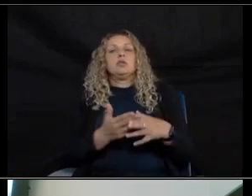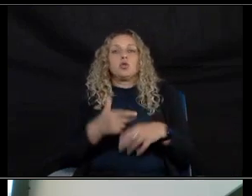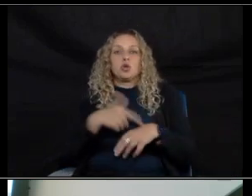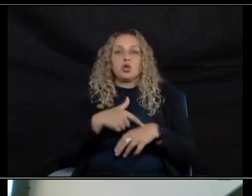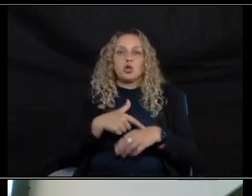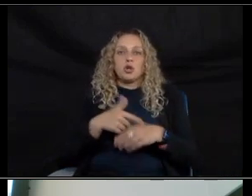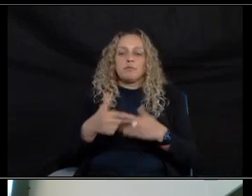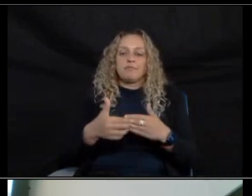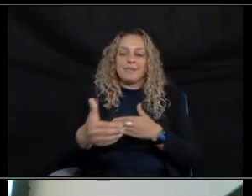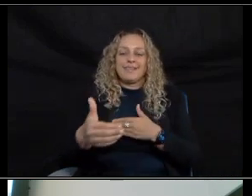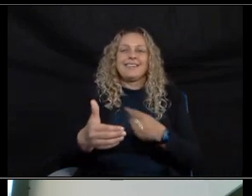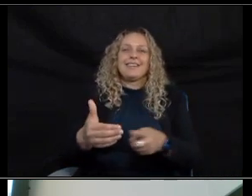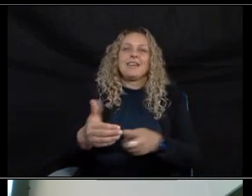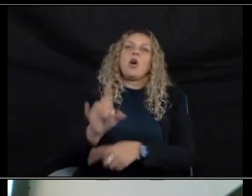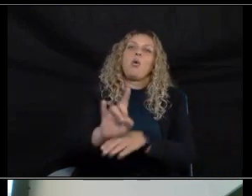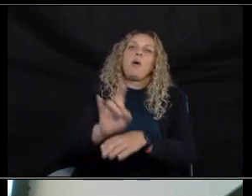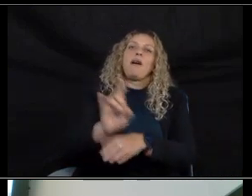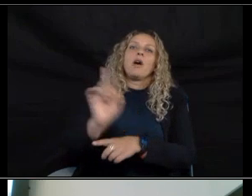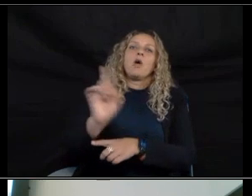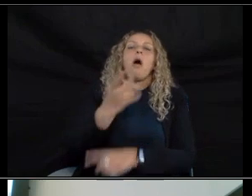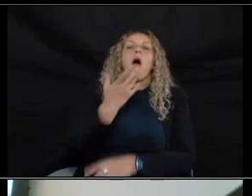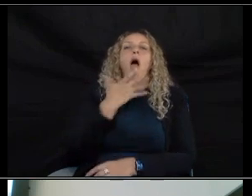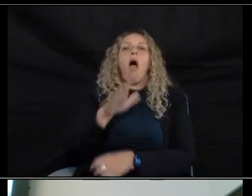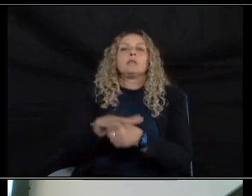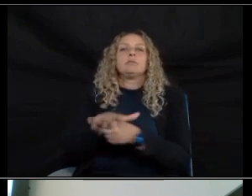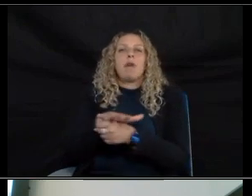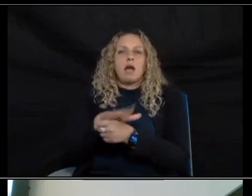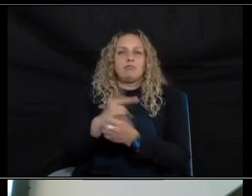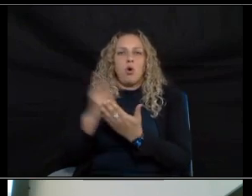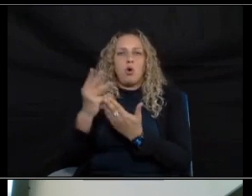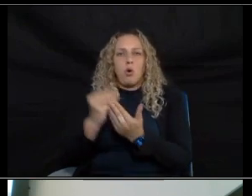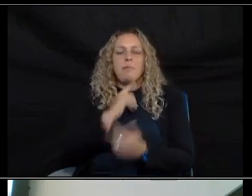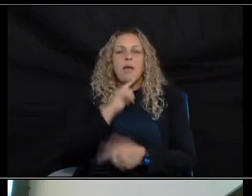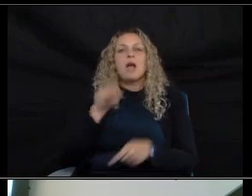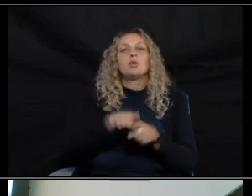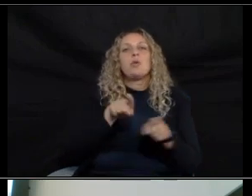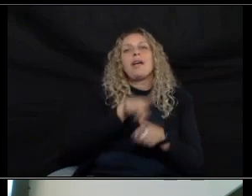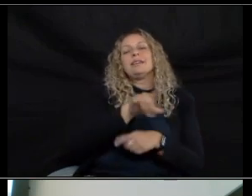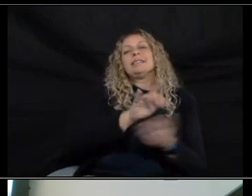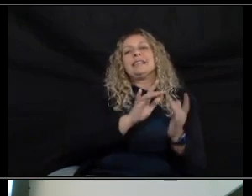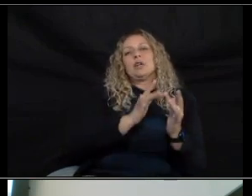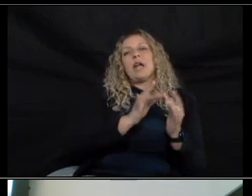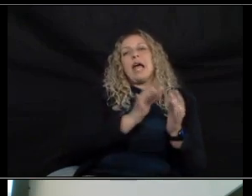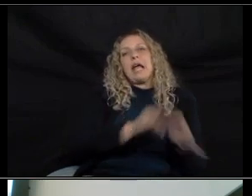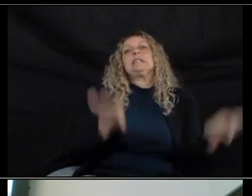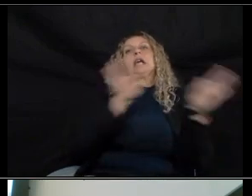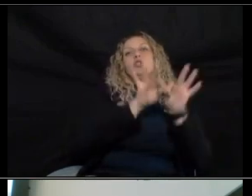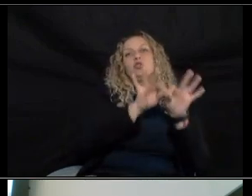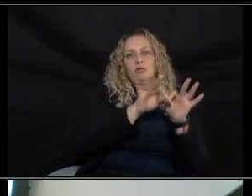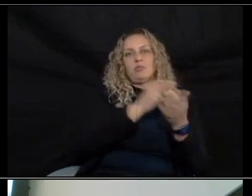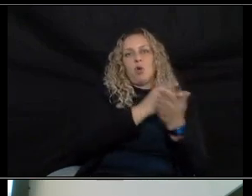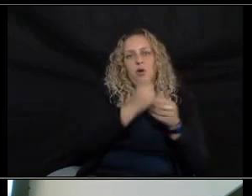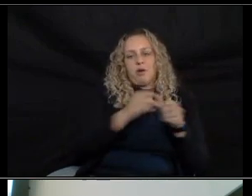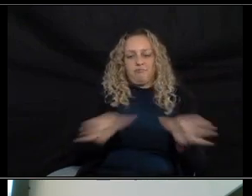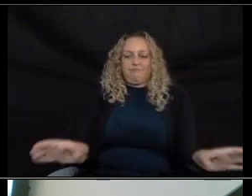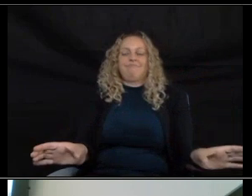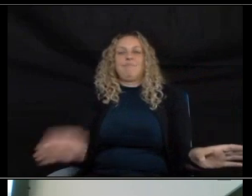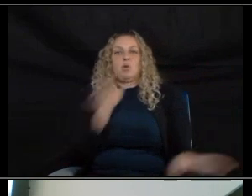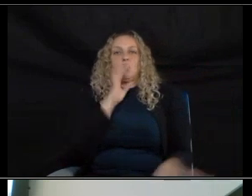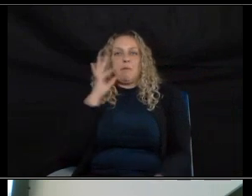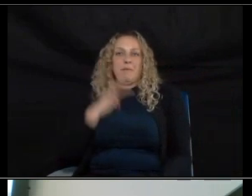going to be served by the Wi-Fi hotspot program, as well as the Internet Essentials program that we discussed 2 weeks ago. There